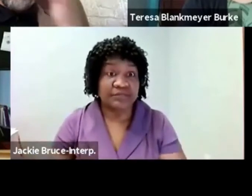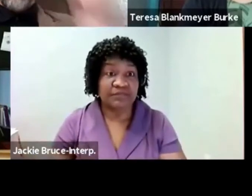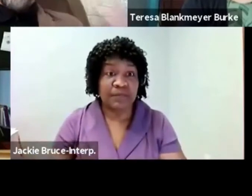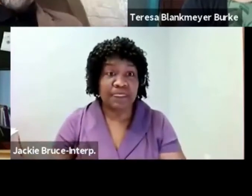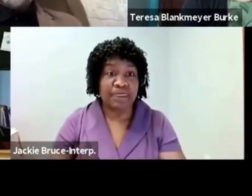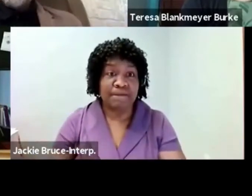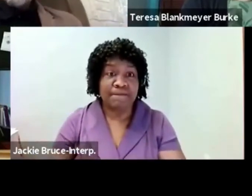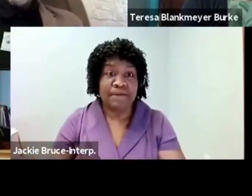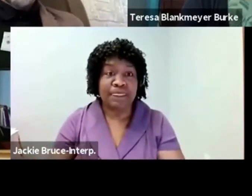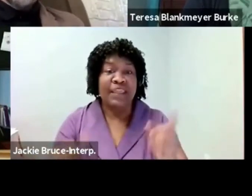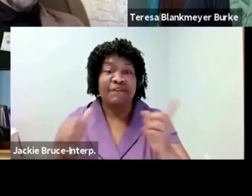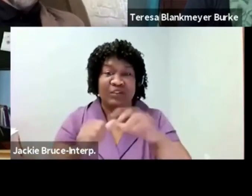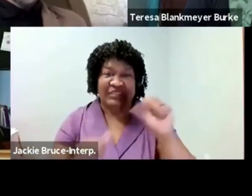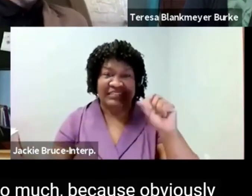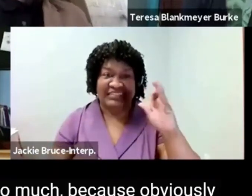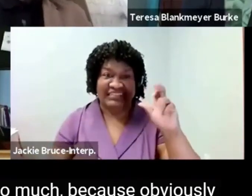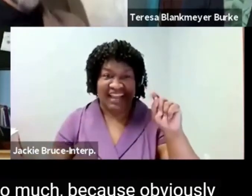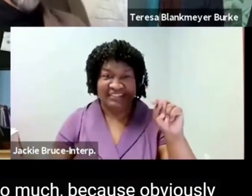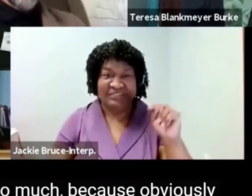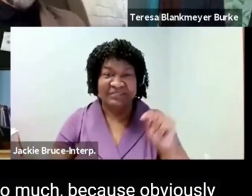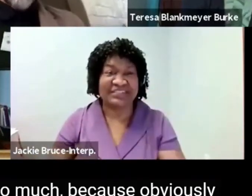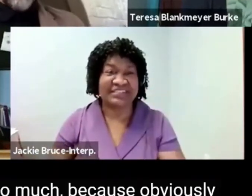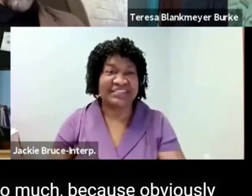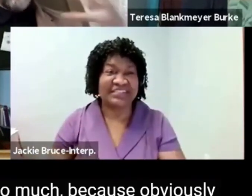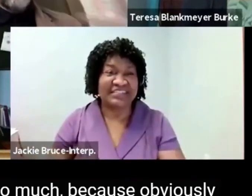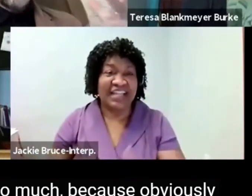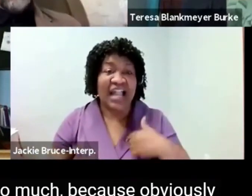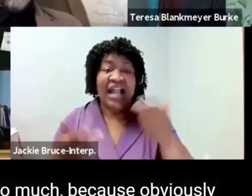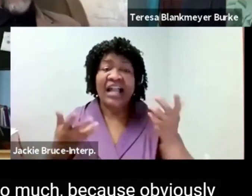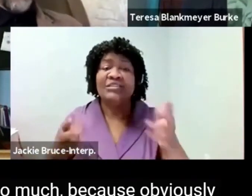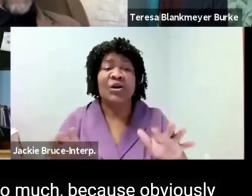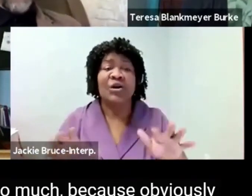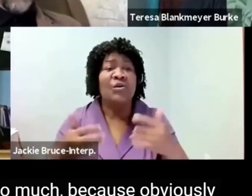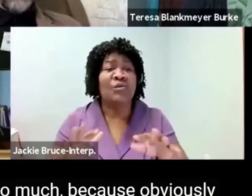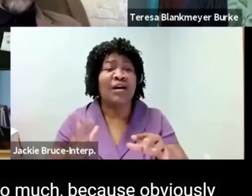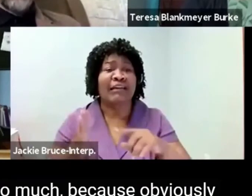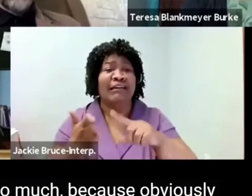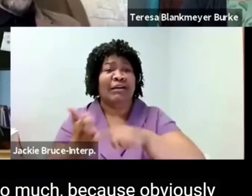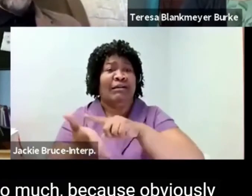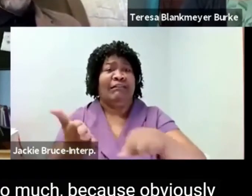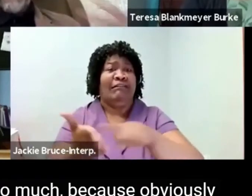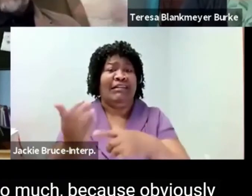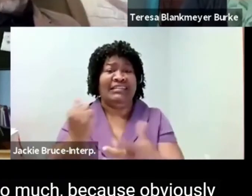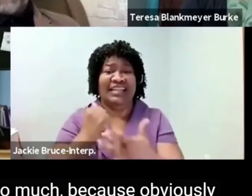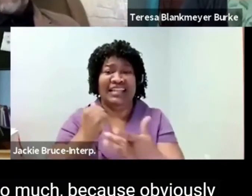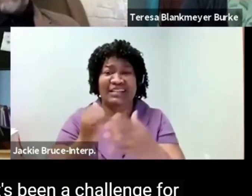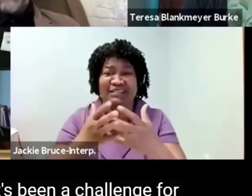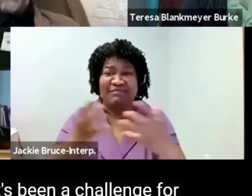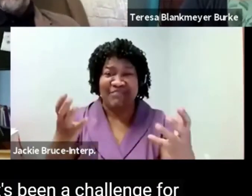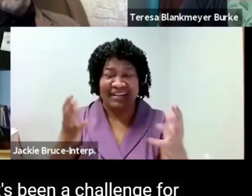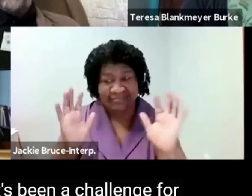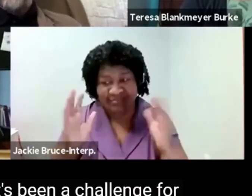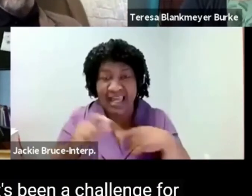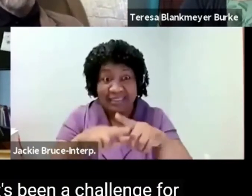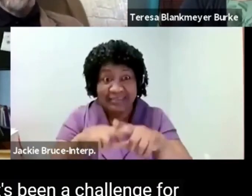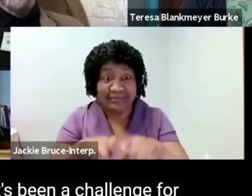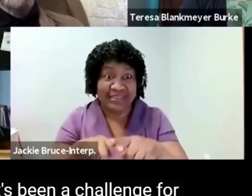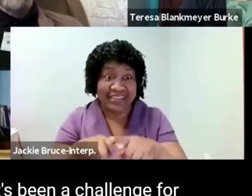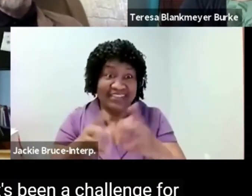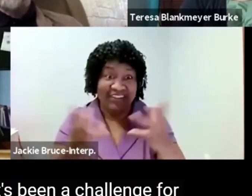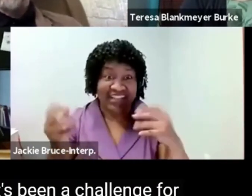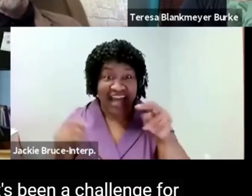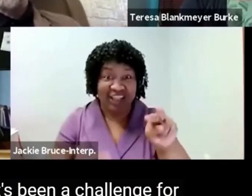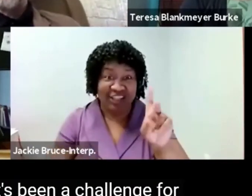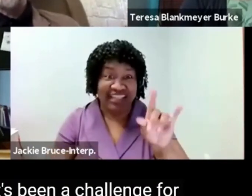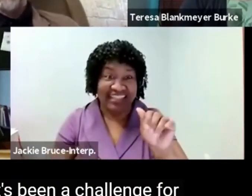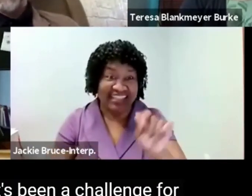I want to jump in first, and I don't want to critique technology too much, because obviously I'm highly dependent on it, someone who looks at data, but